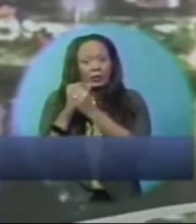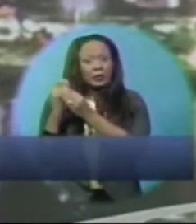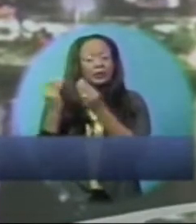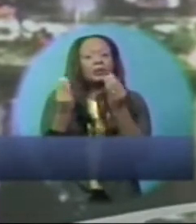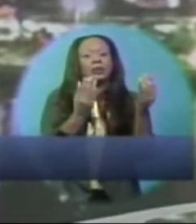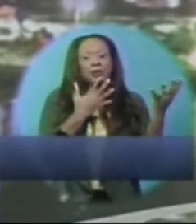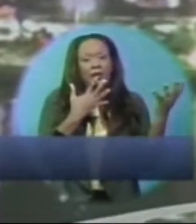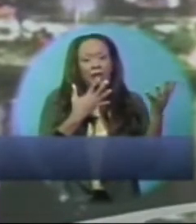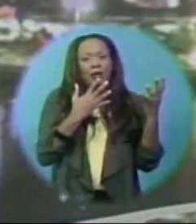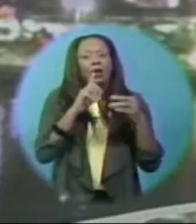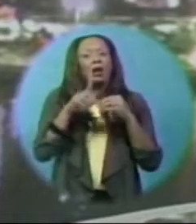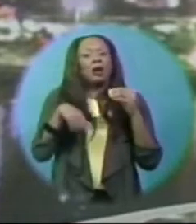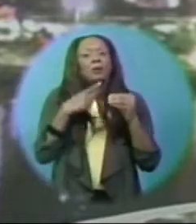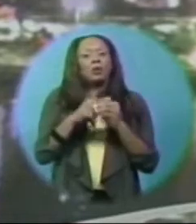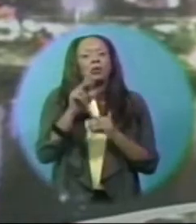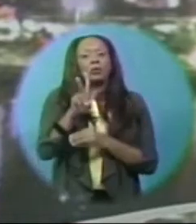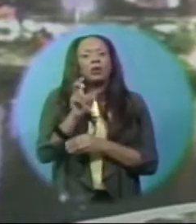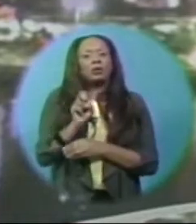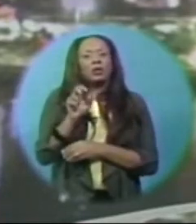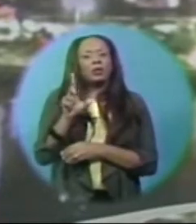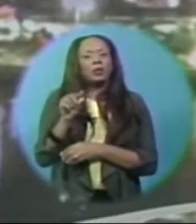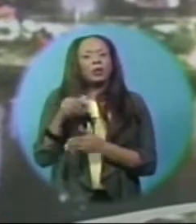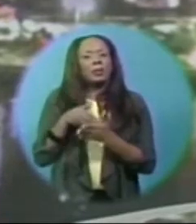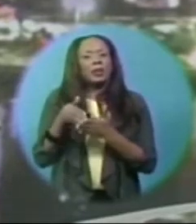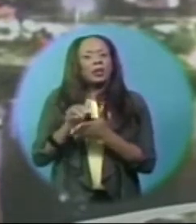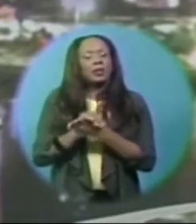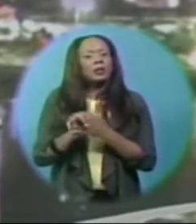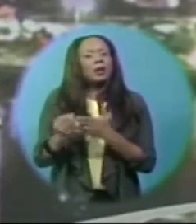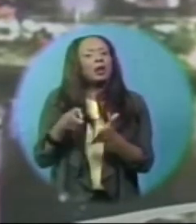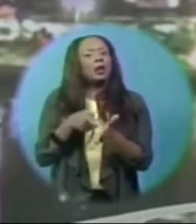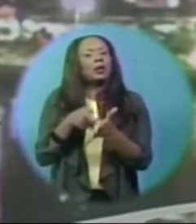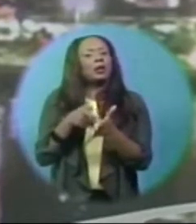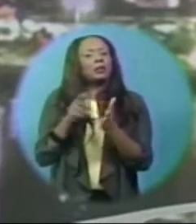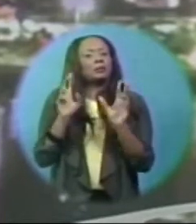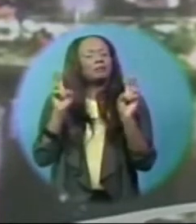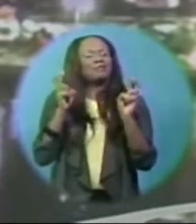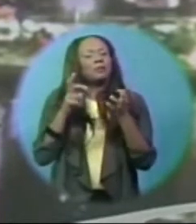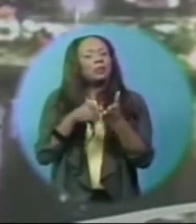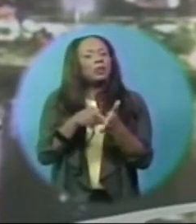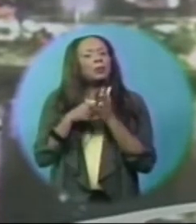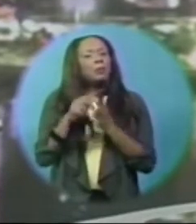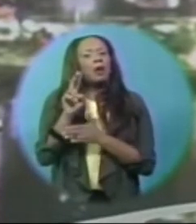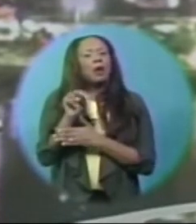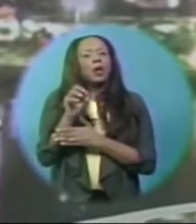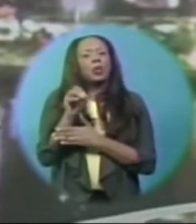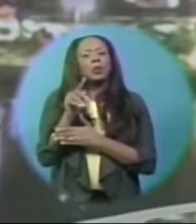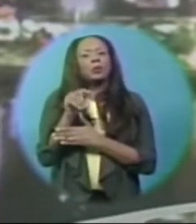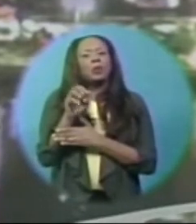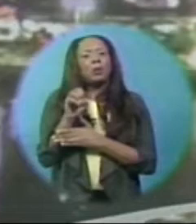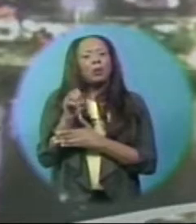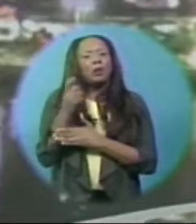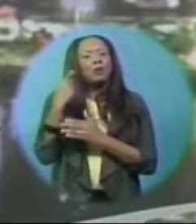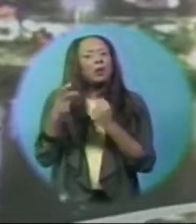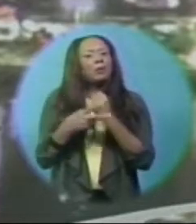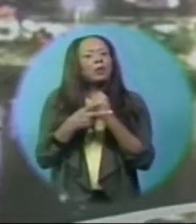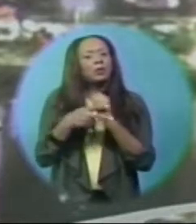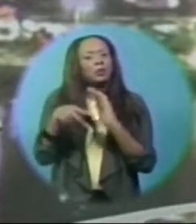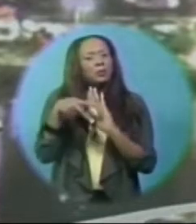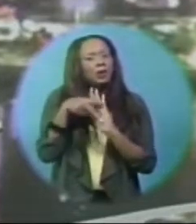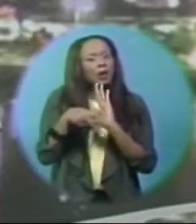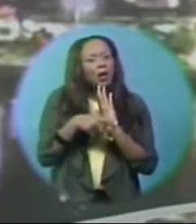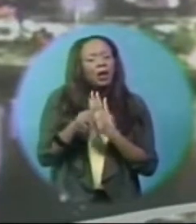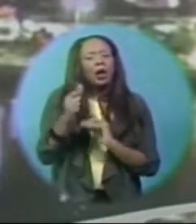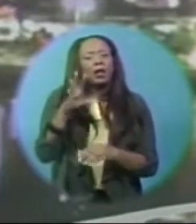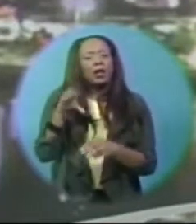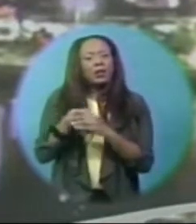the issuance of a $220 million demand note to preserve policies and other investment